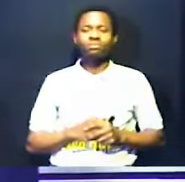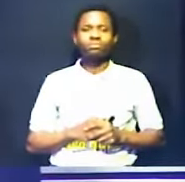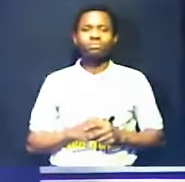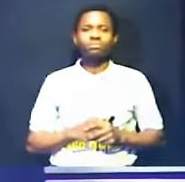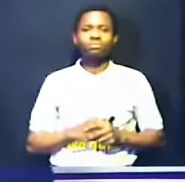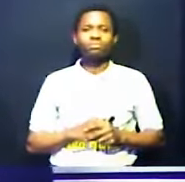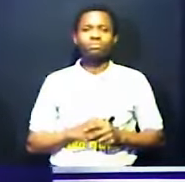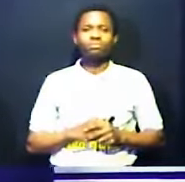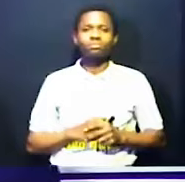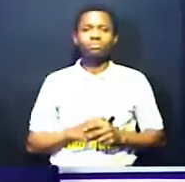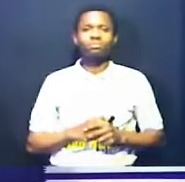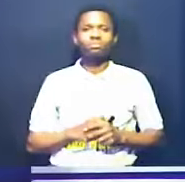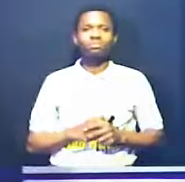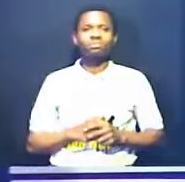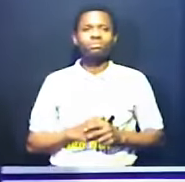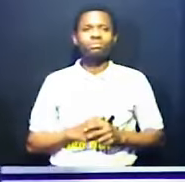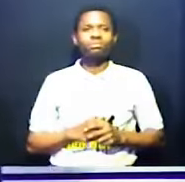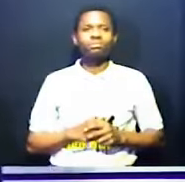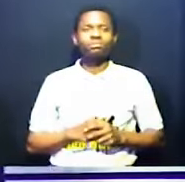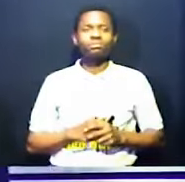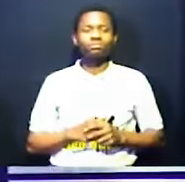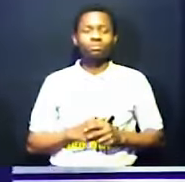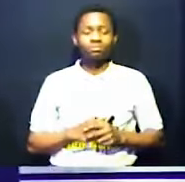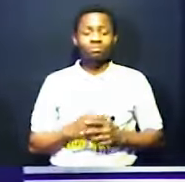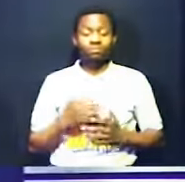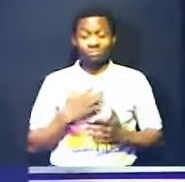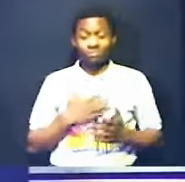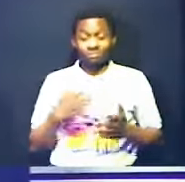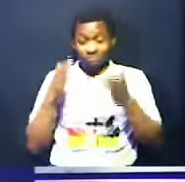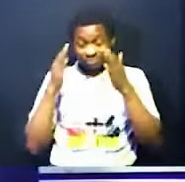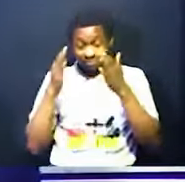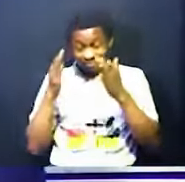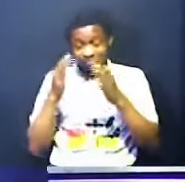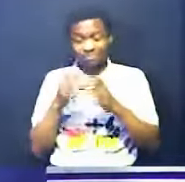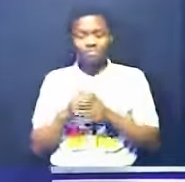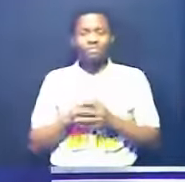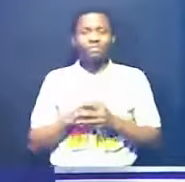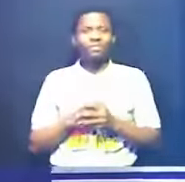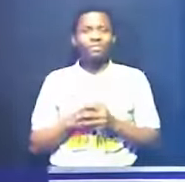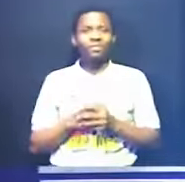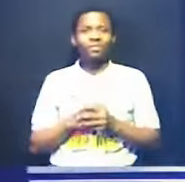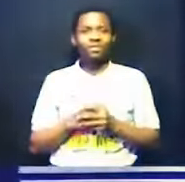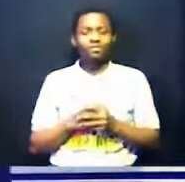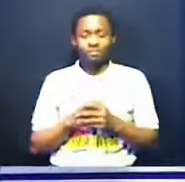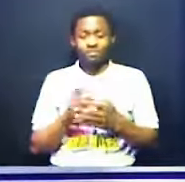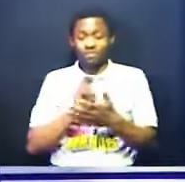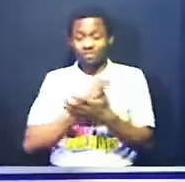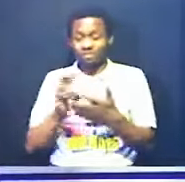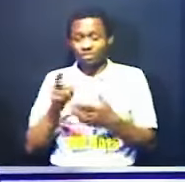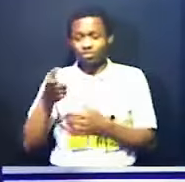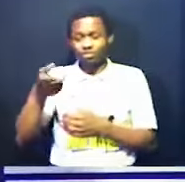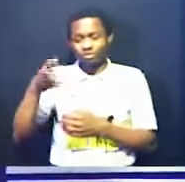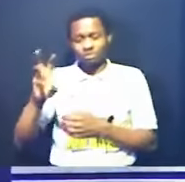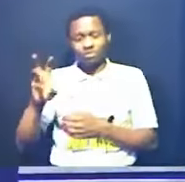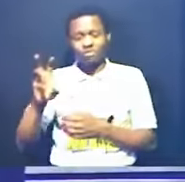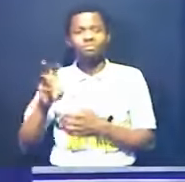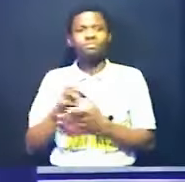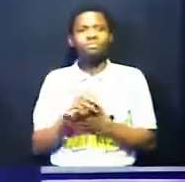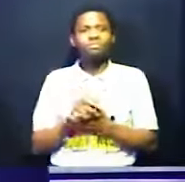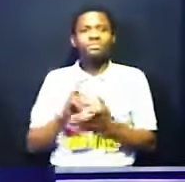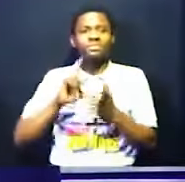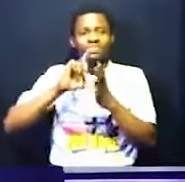na ushira no." Now let's pay attention to the big one. Afi muma yenhwe ne edi ho. Verse 26.